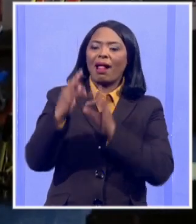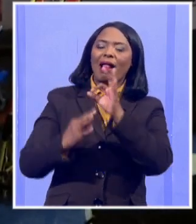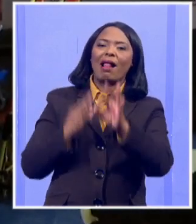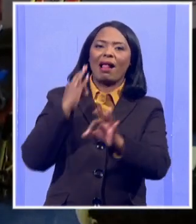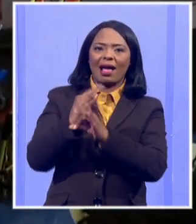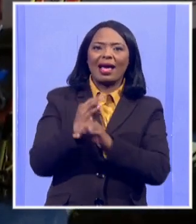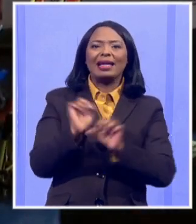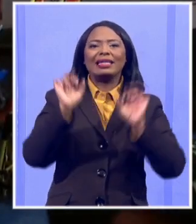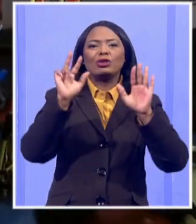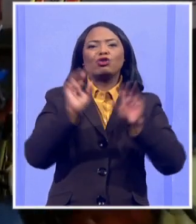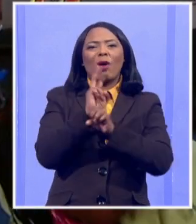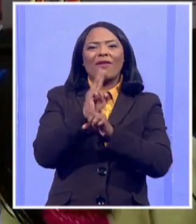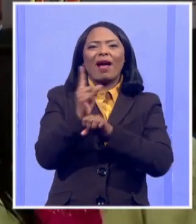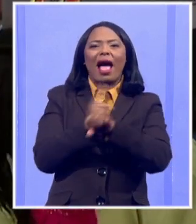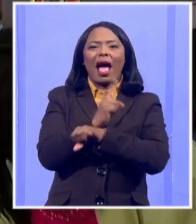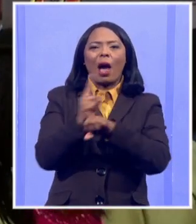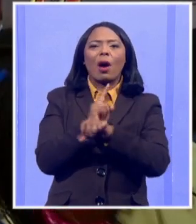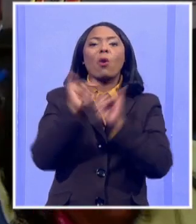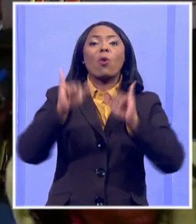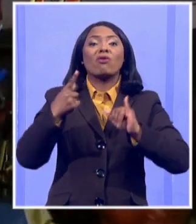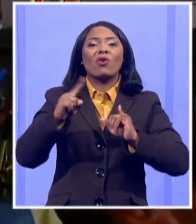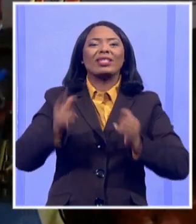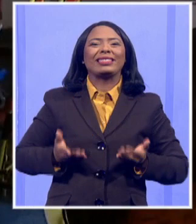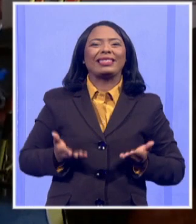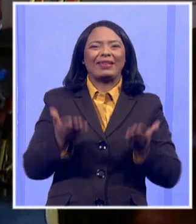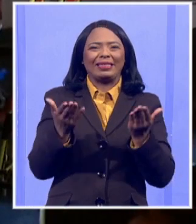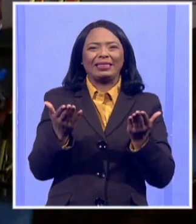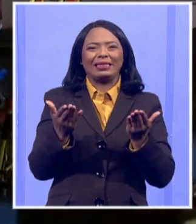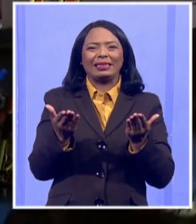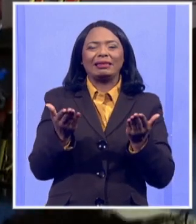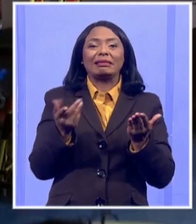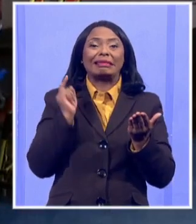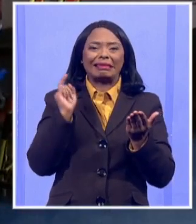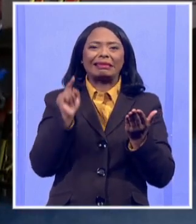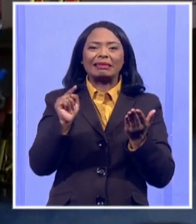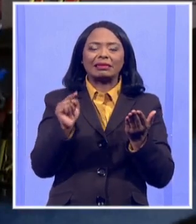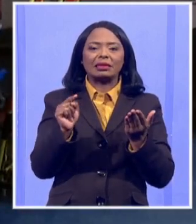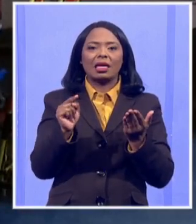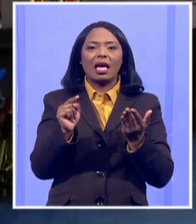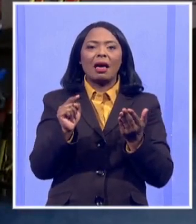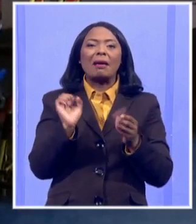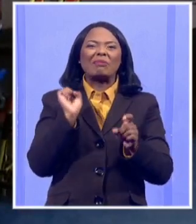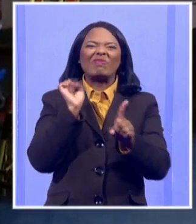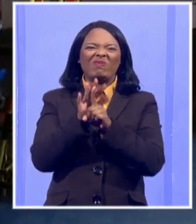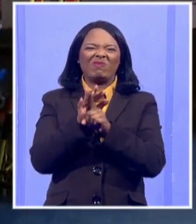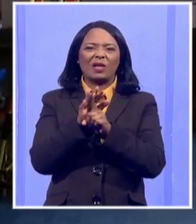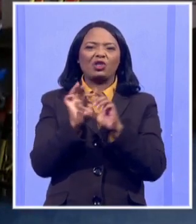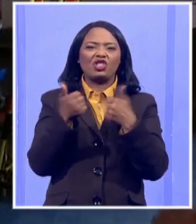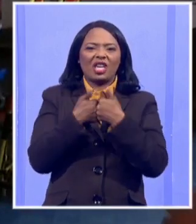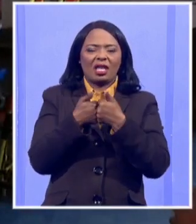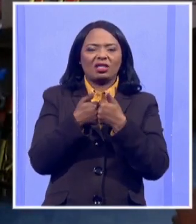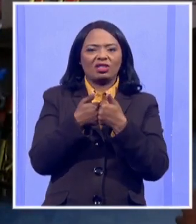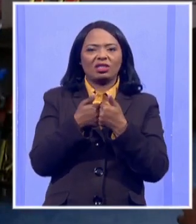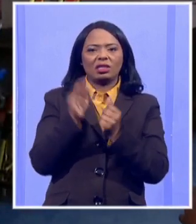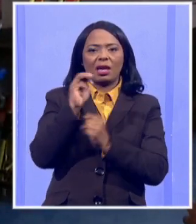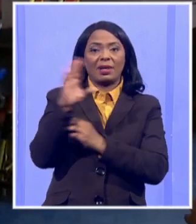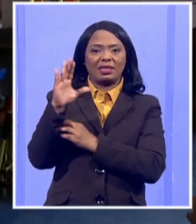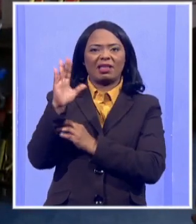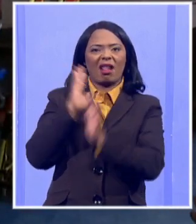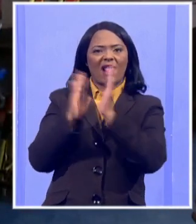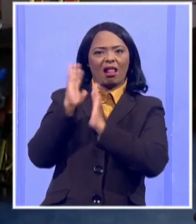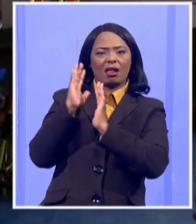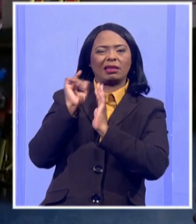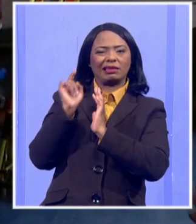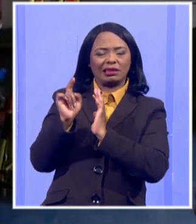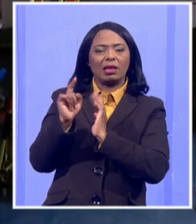12-hour wait for services. And that's basically what the health MEC we spoke to earlier this morning also had to say,